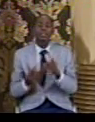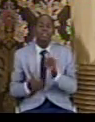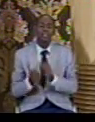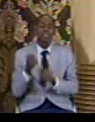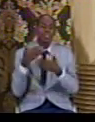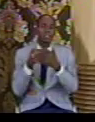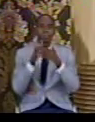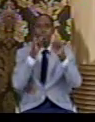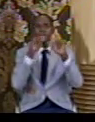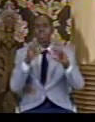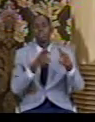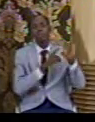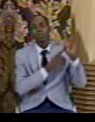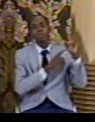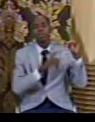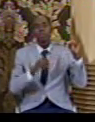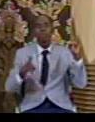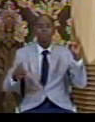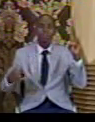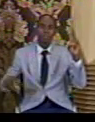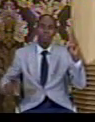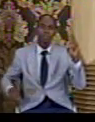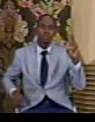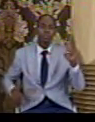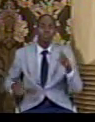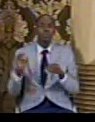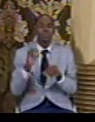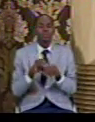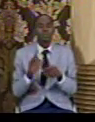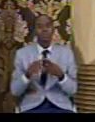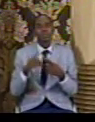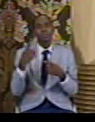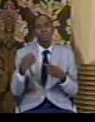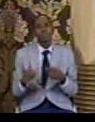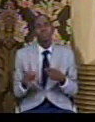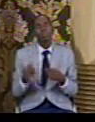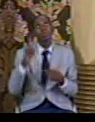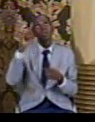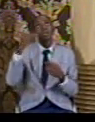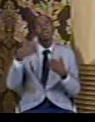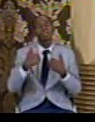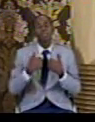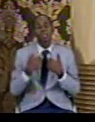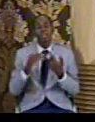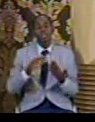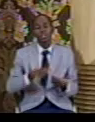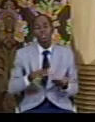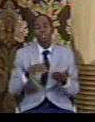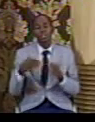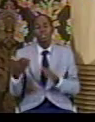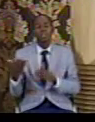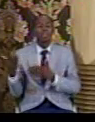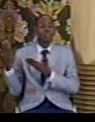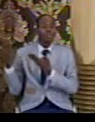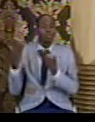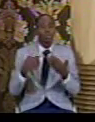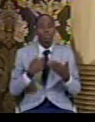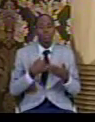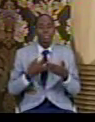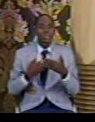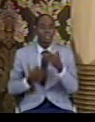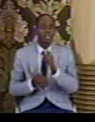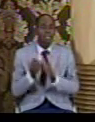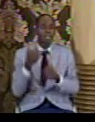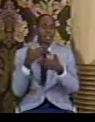Oh, Nyara, bless the Lord, where thou hast died. Oh, draw